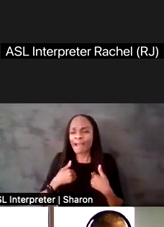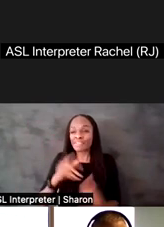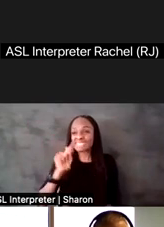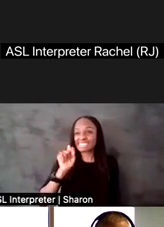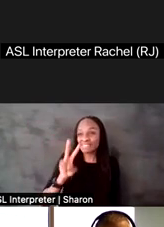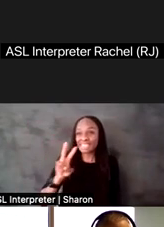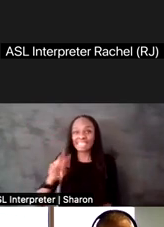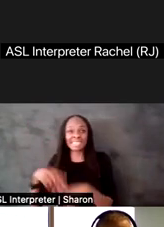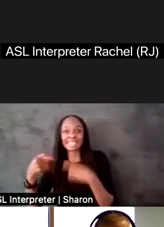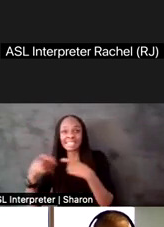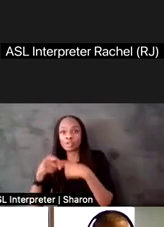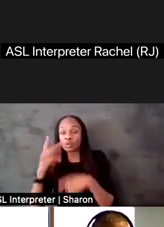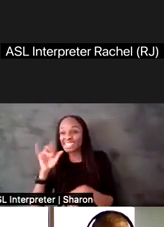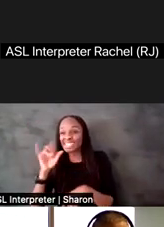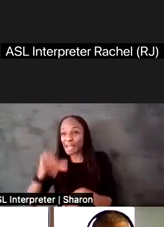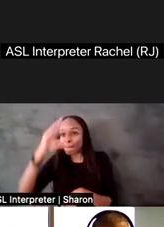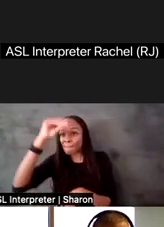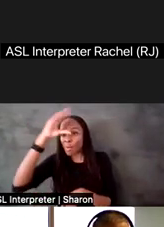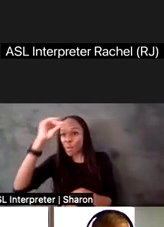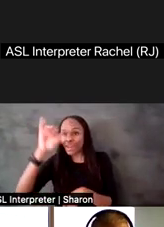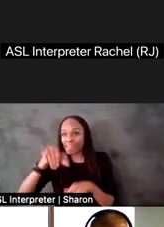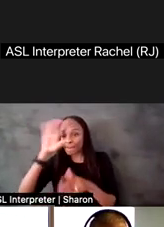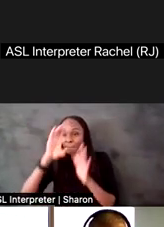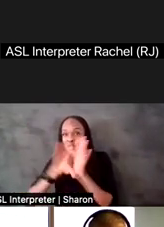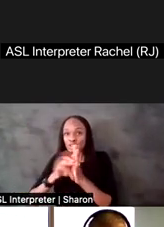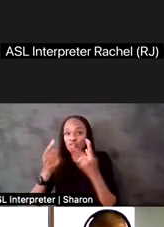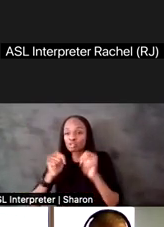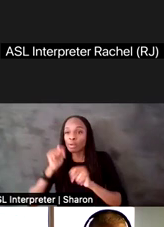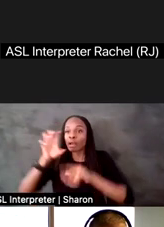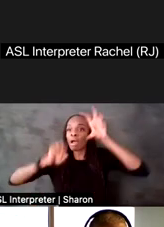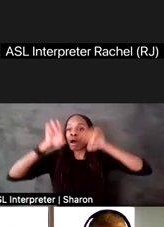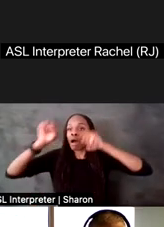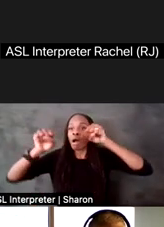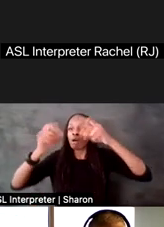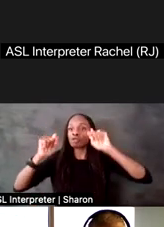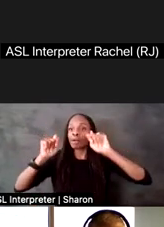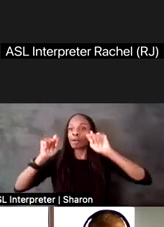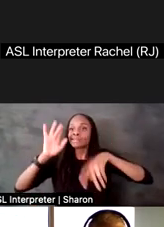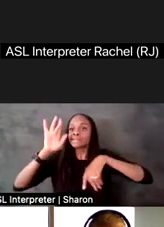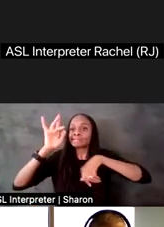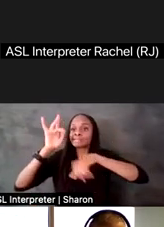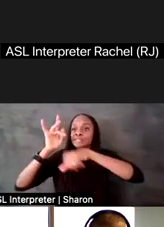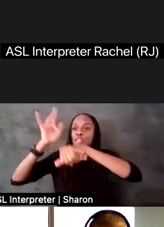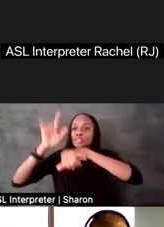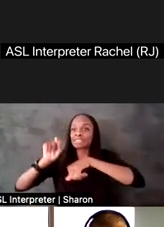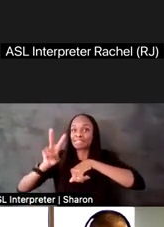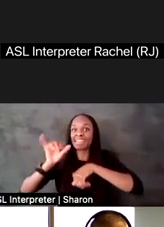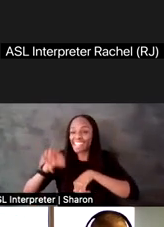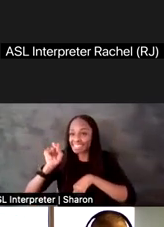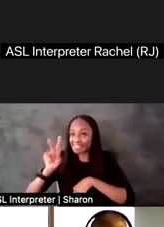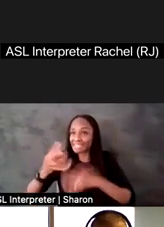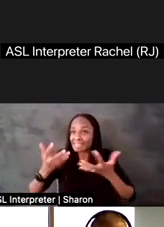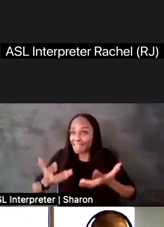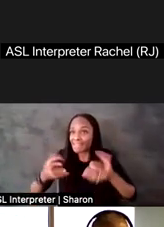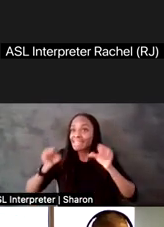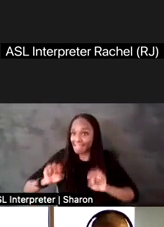picture of the little boy trying to get up on that drawer to get to the television. That type of television is heavy, could fall over.